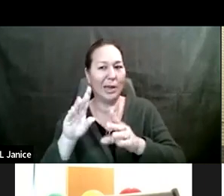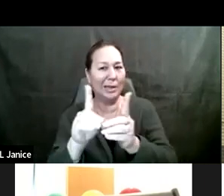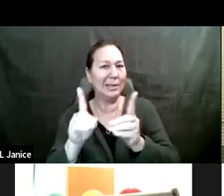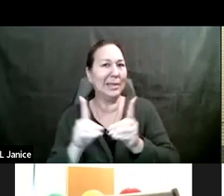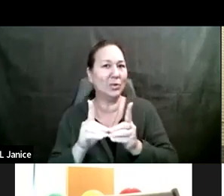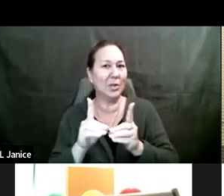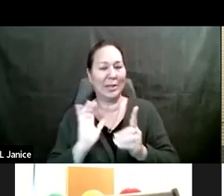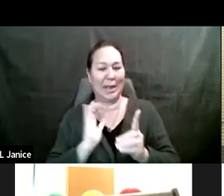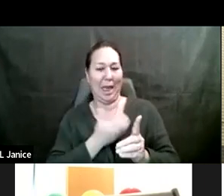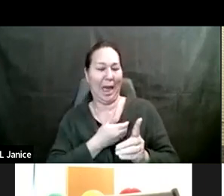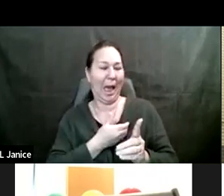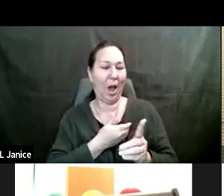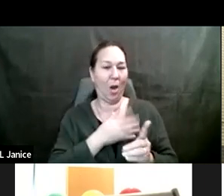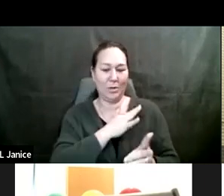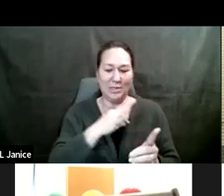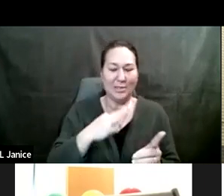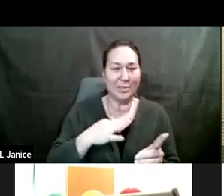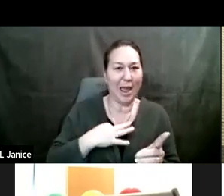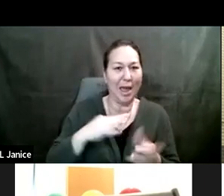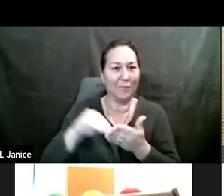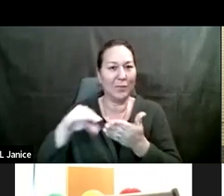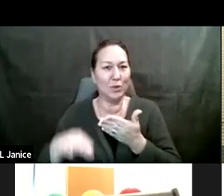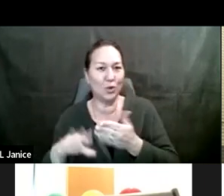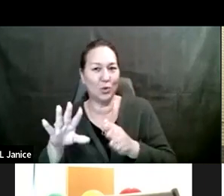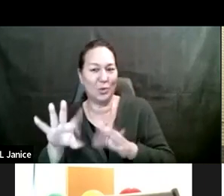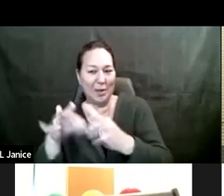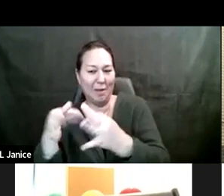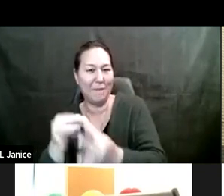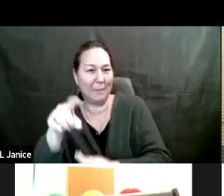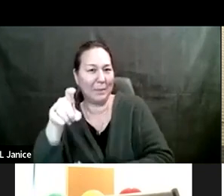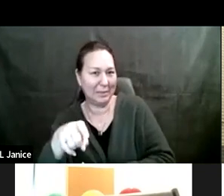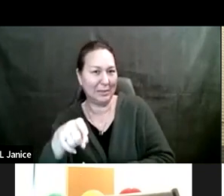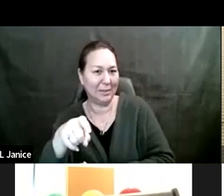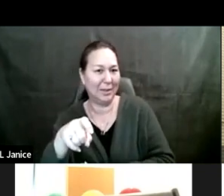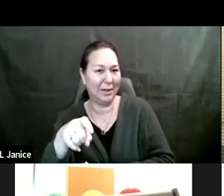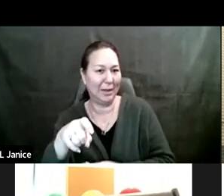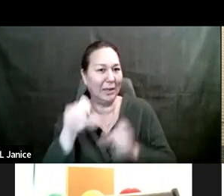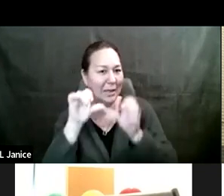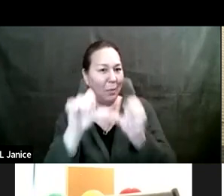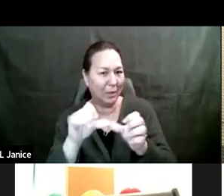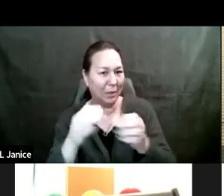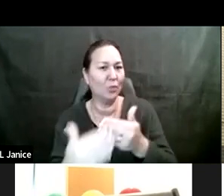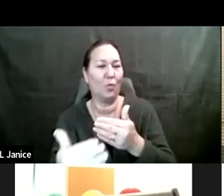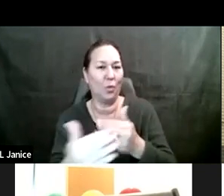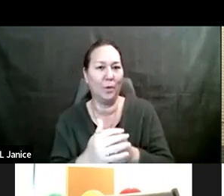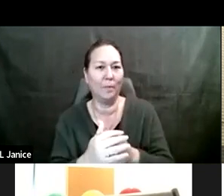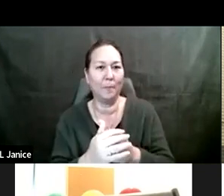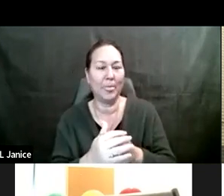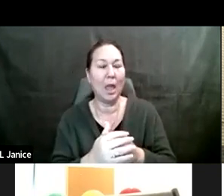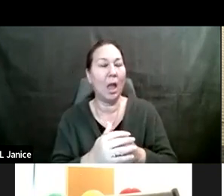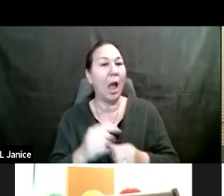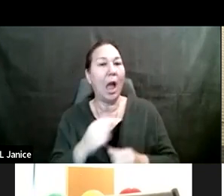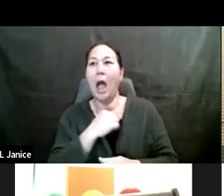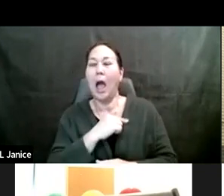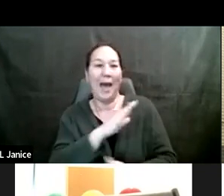students need and deserve and are asking for so there's a lot of work to do and I've never been more optimistic about the direction that